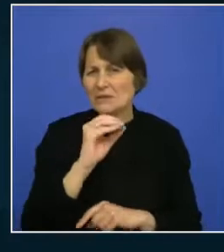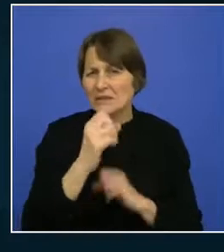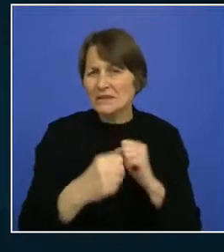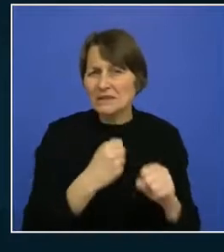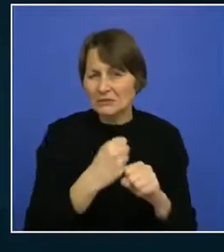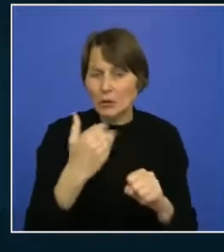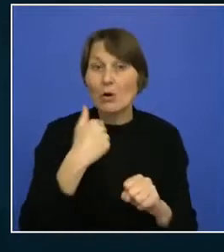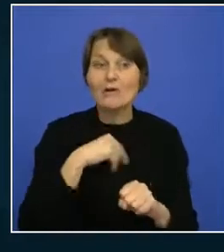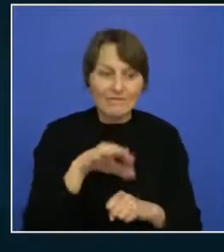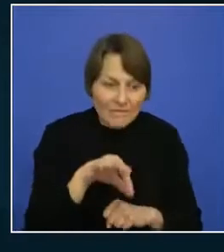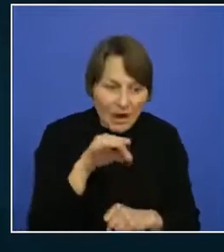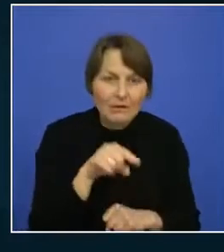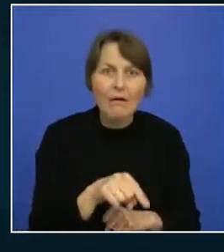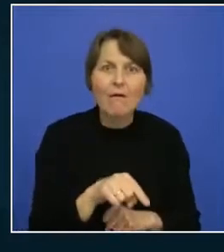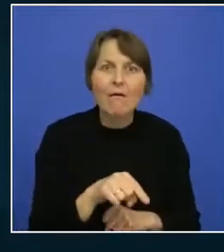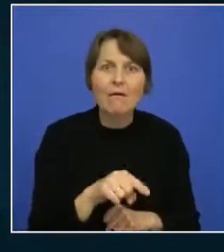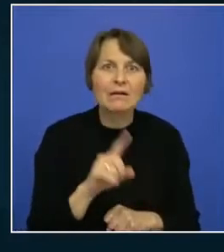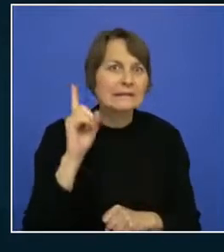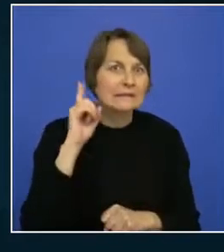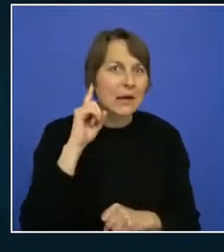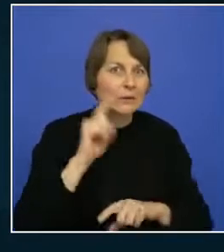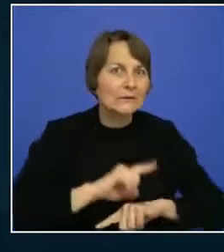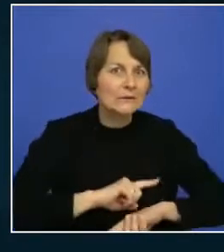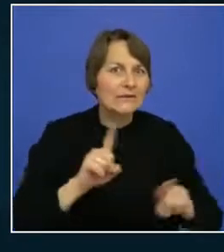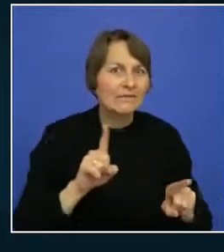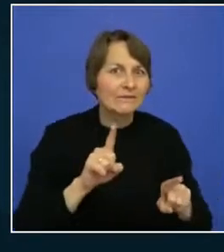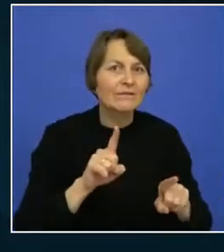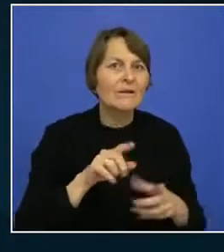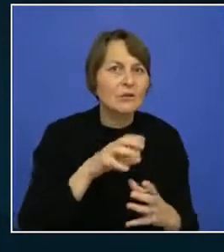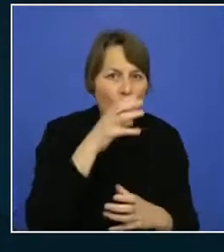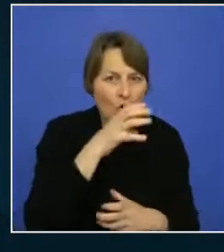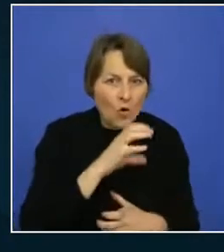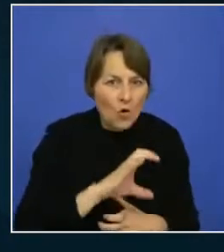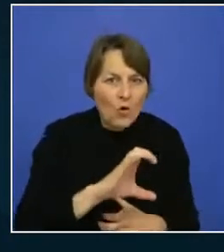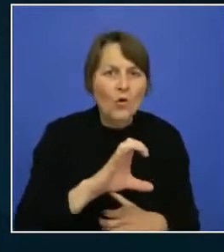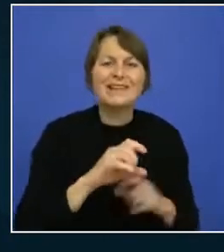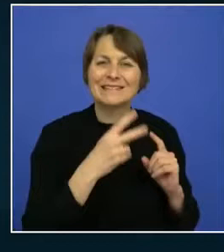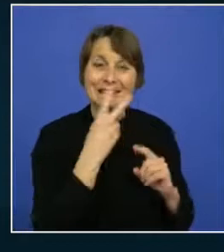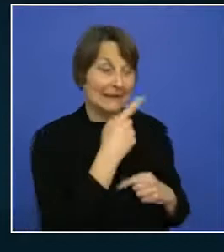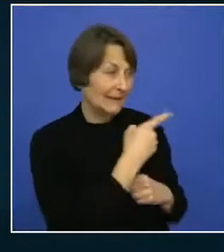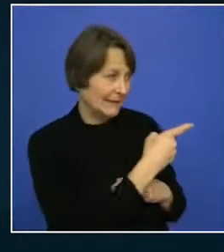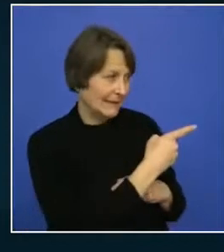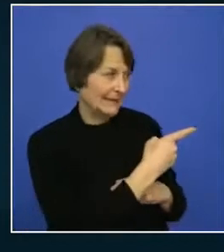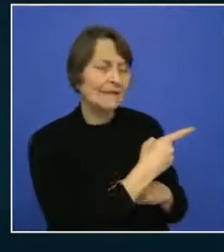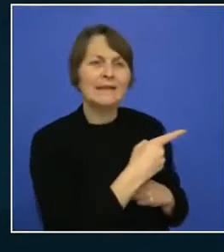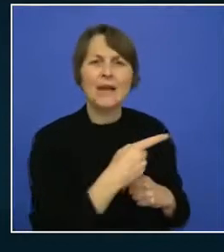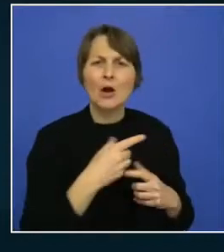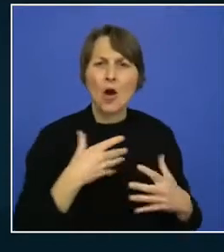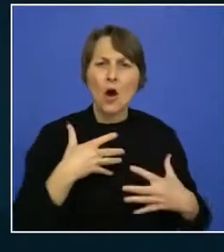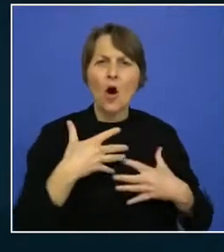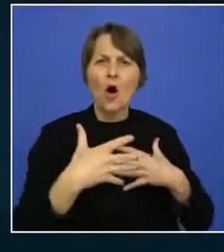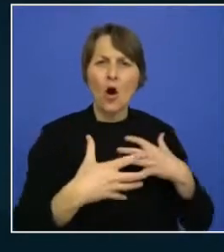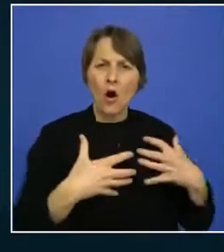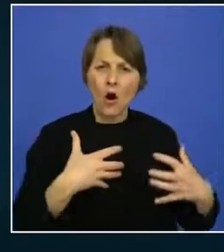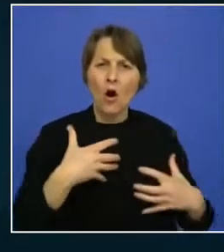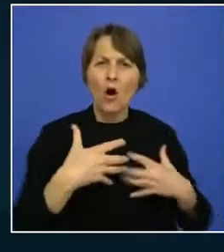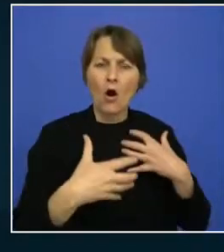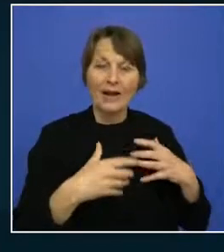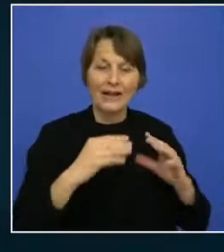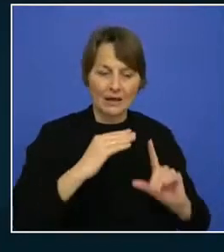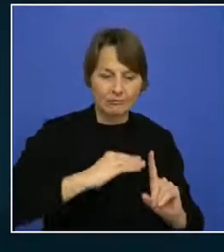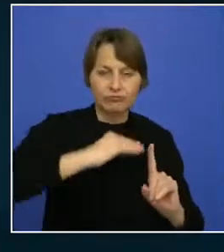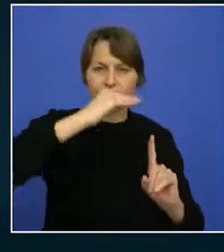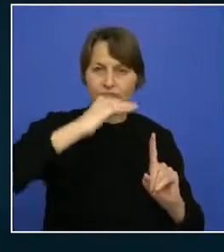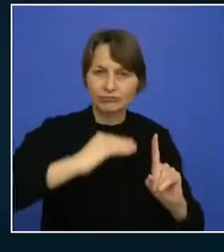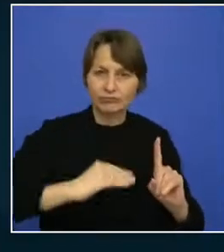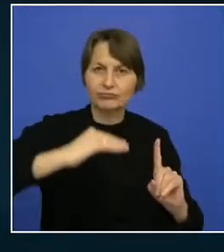echoes here? That's an echo from the reverberation of their rumbles. And so I've learned a lot about infrasound in